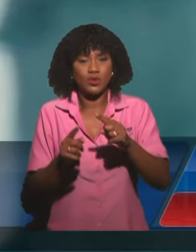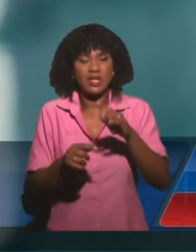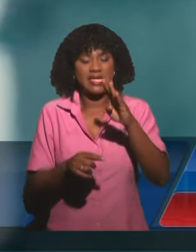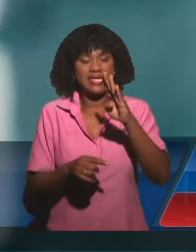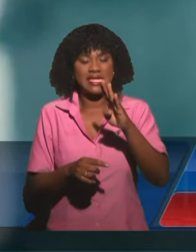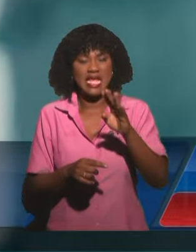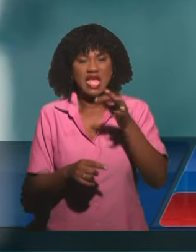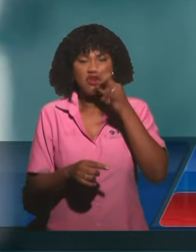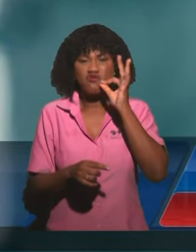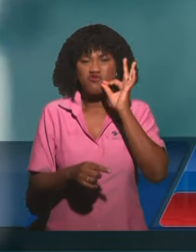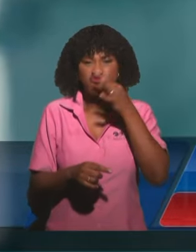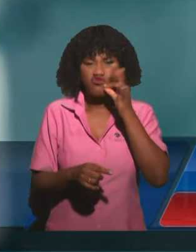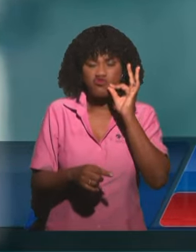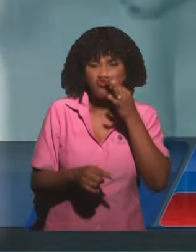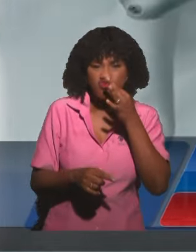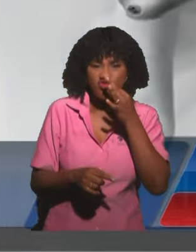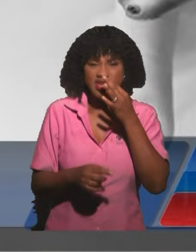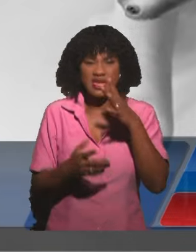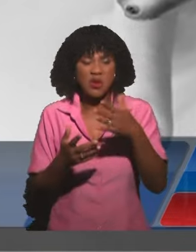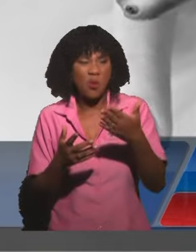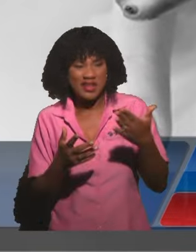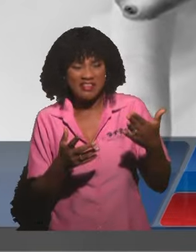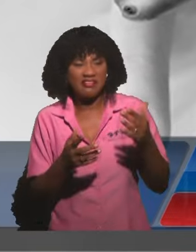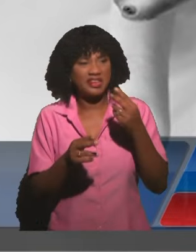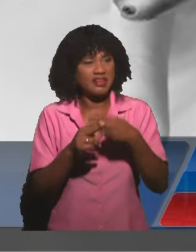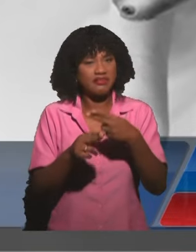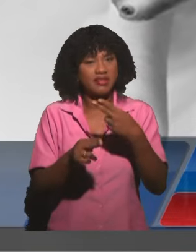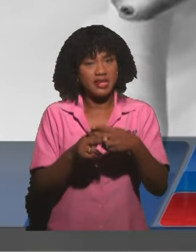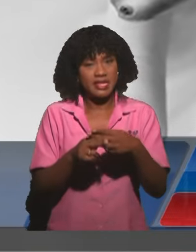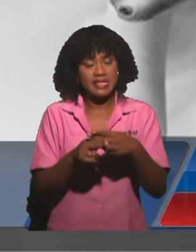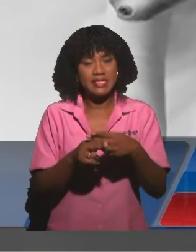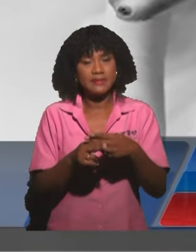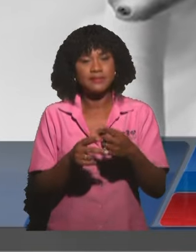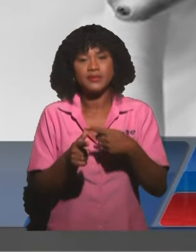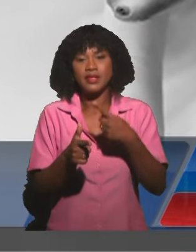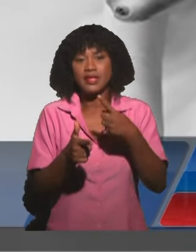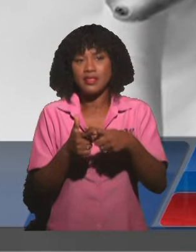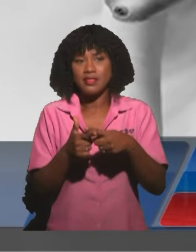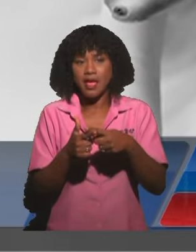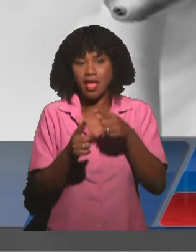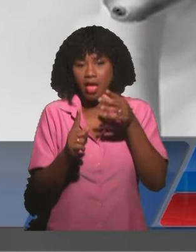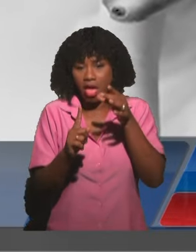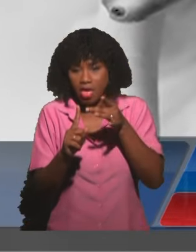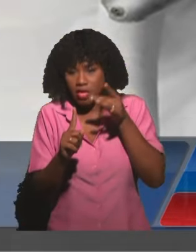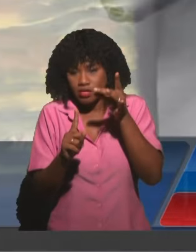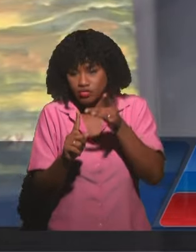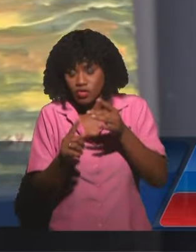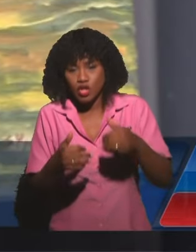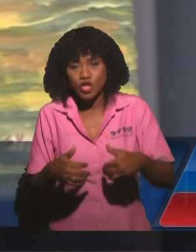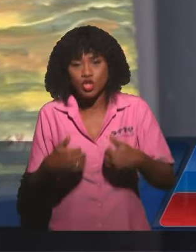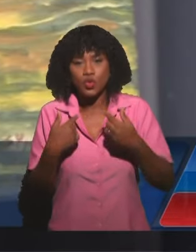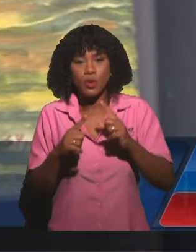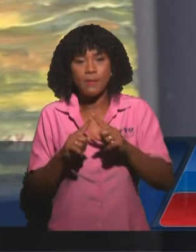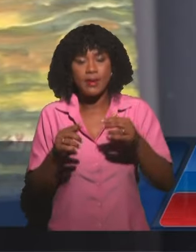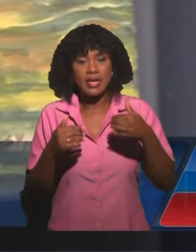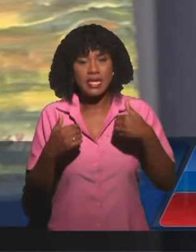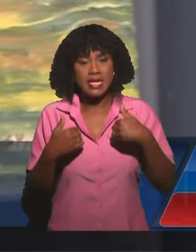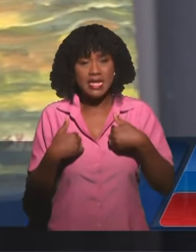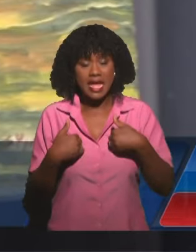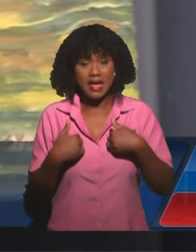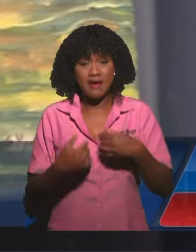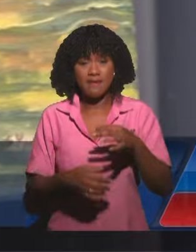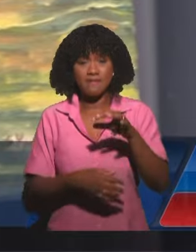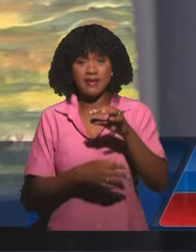and fruity tooty or whatever they've named it, right? It attracts the youths. But in these flavorants are things like